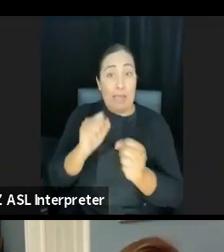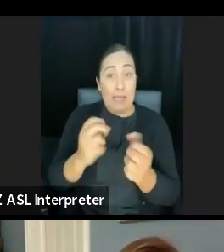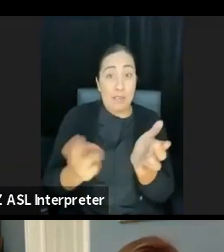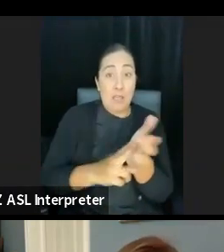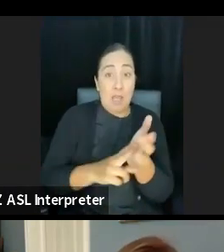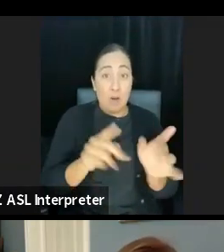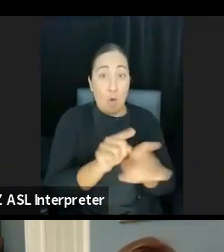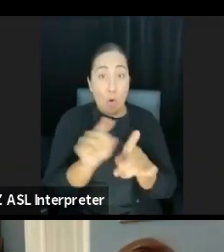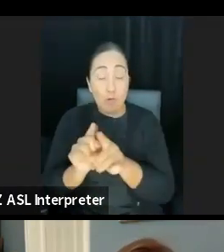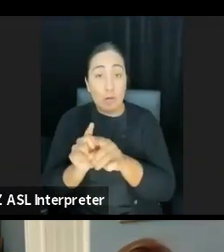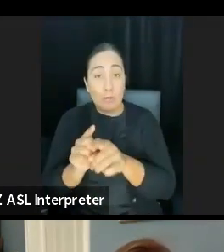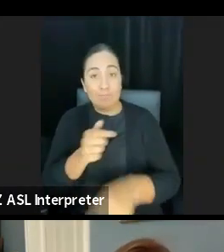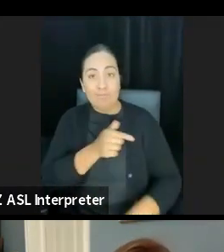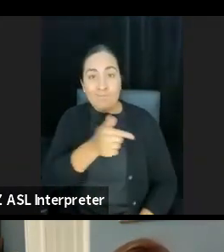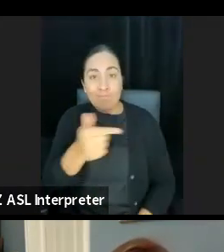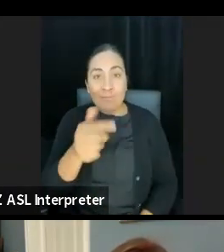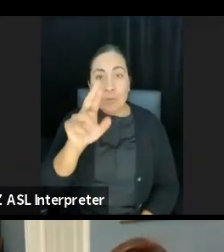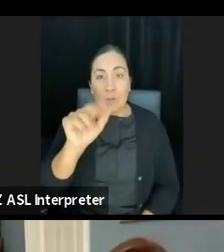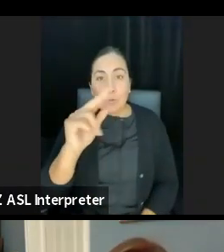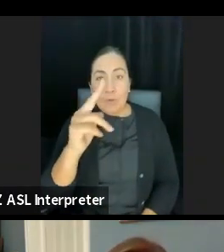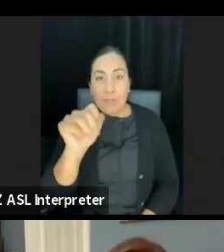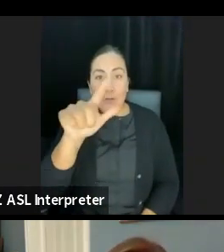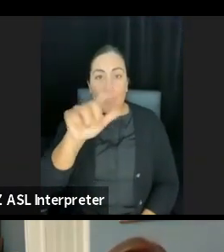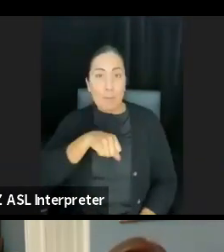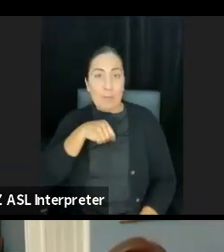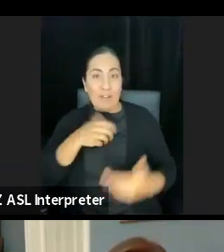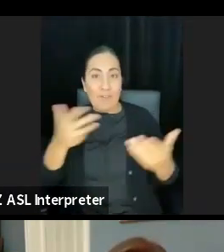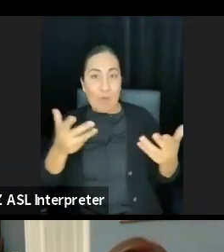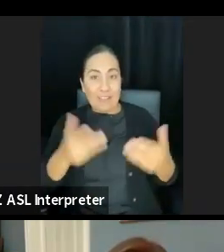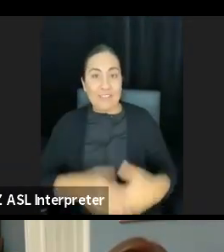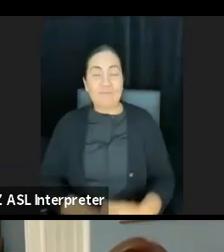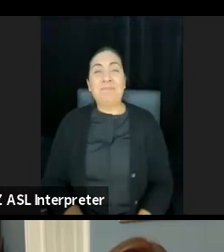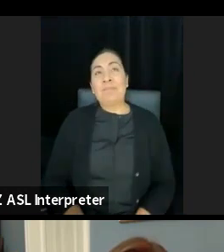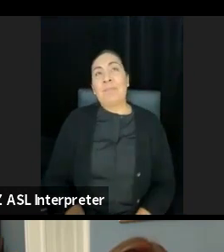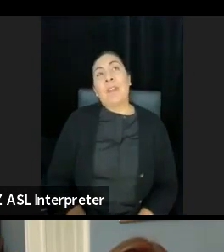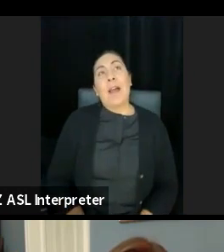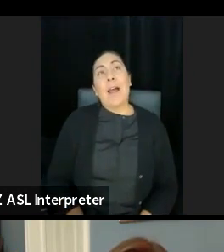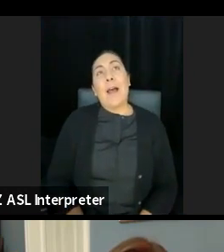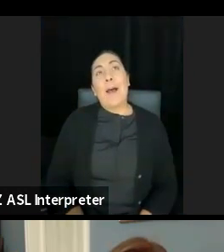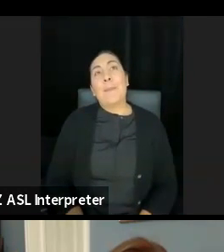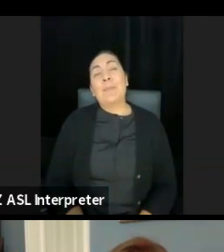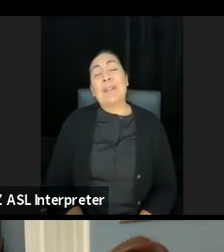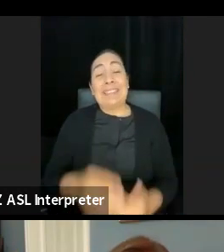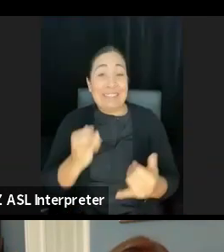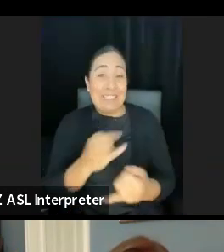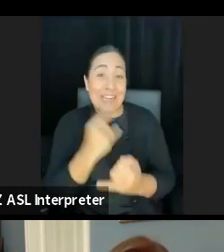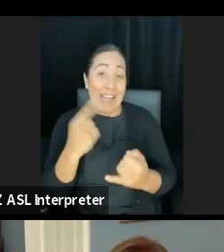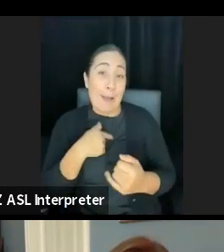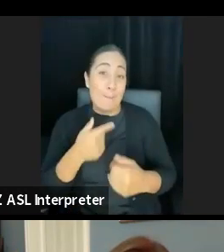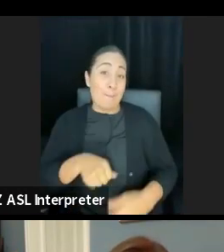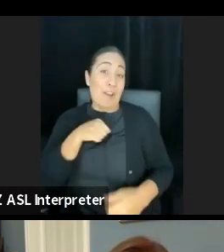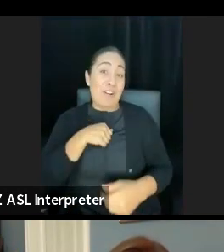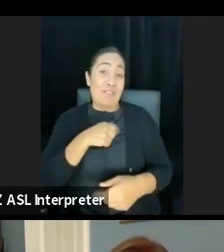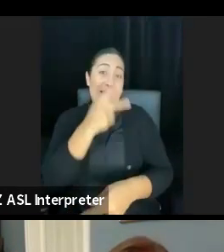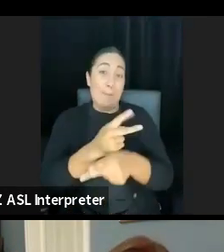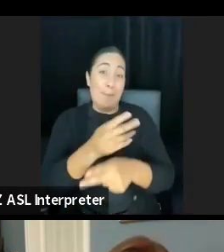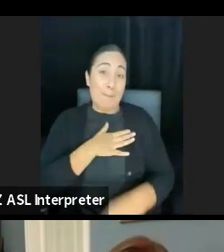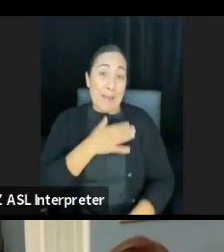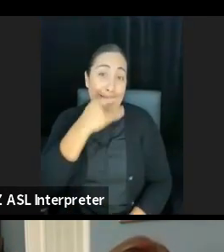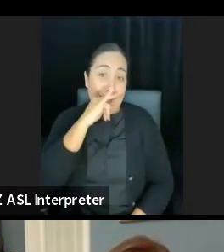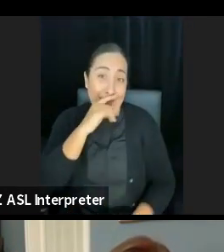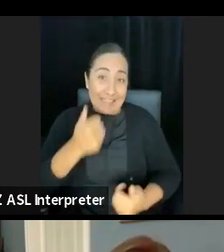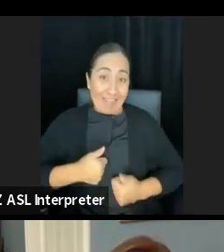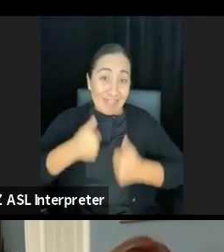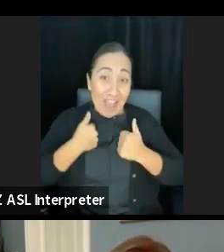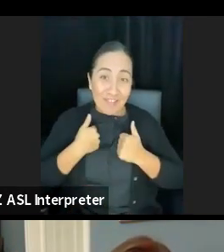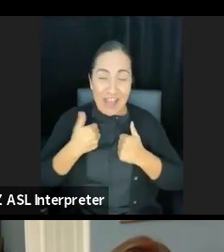Rachel, what are you proud of today? I'm proud of today keeping my children alive. I have two of them.